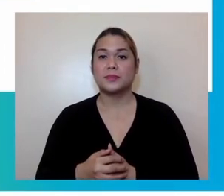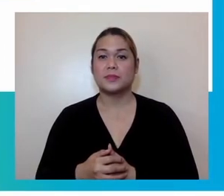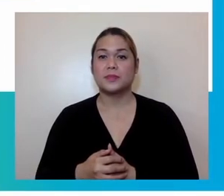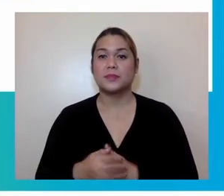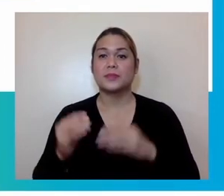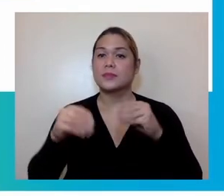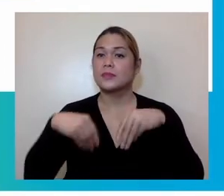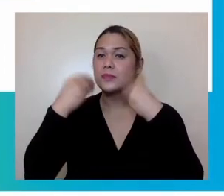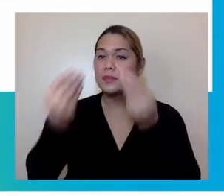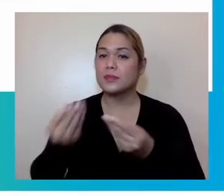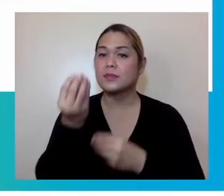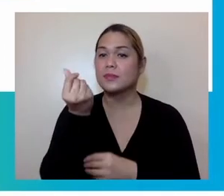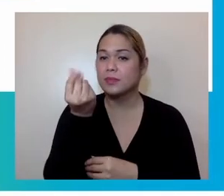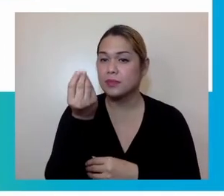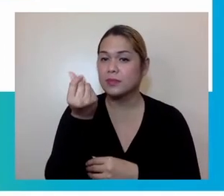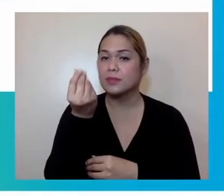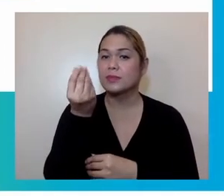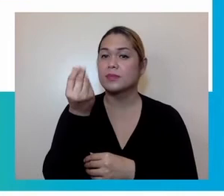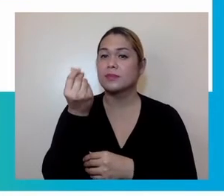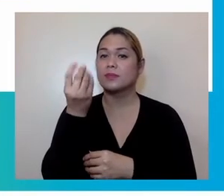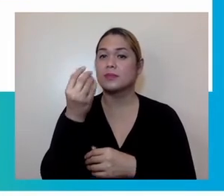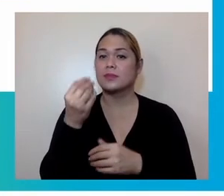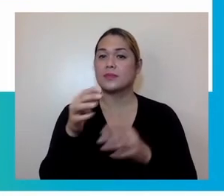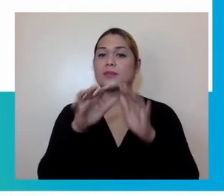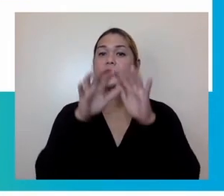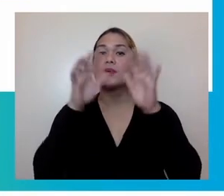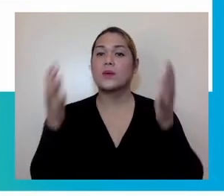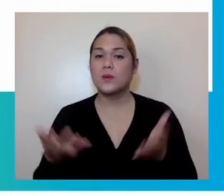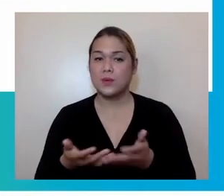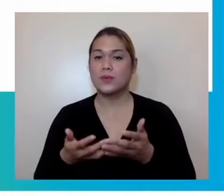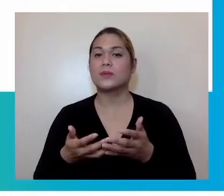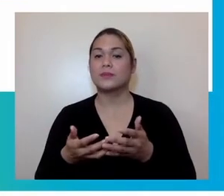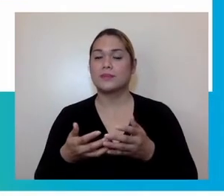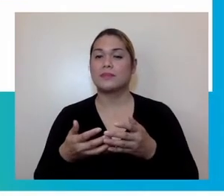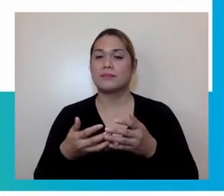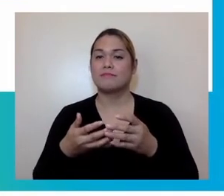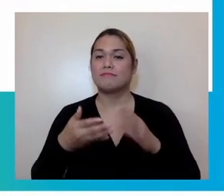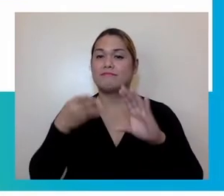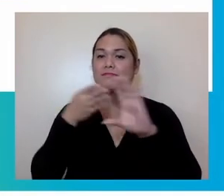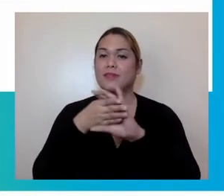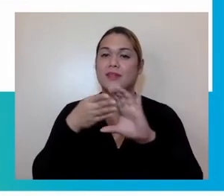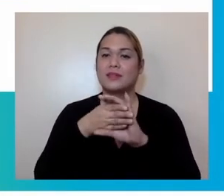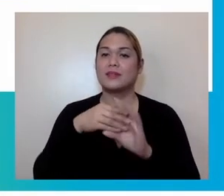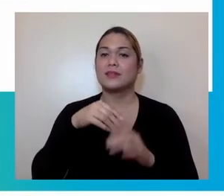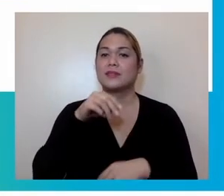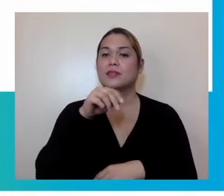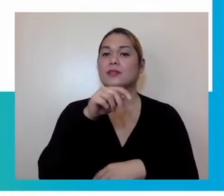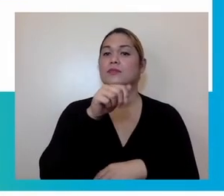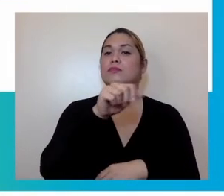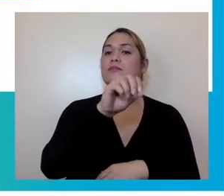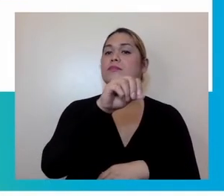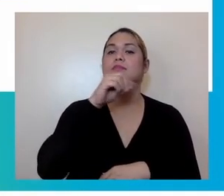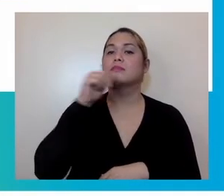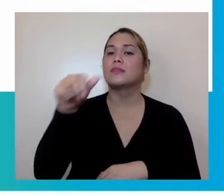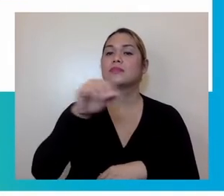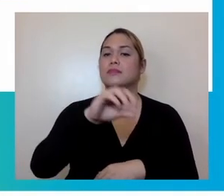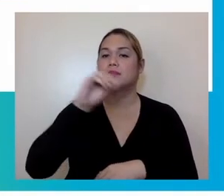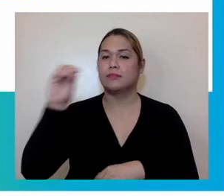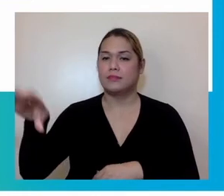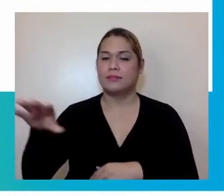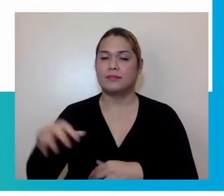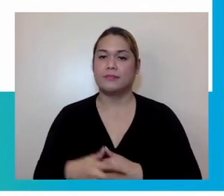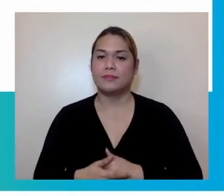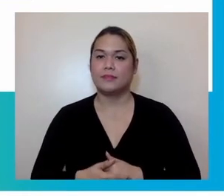finance, which is they don't want to do it by themselves. So if it is about the debt, then